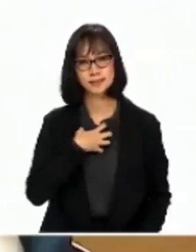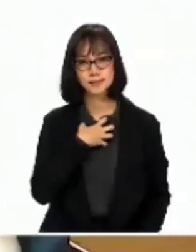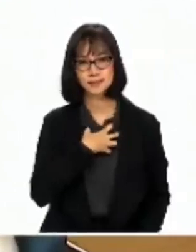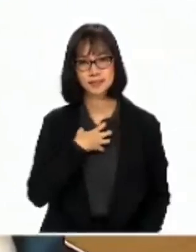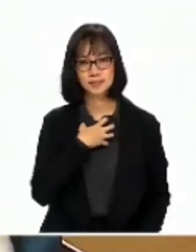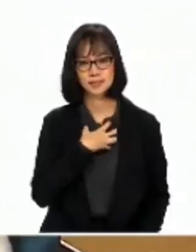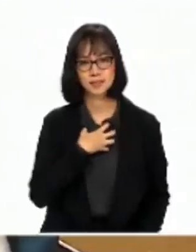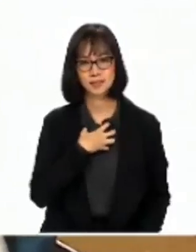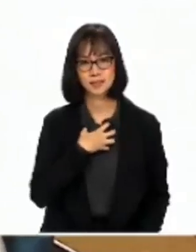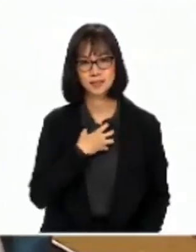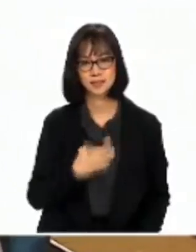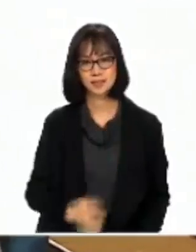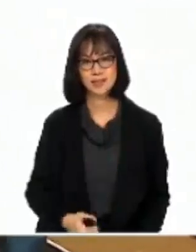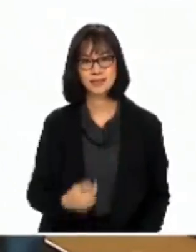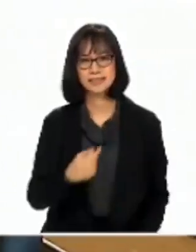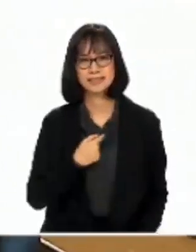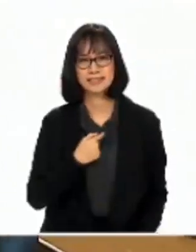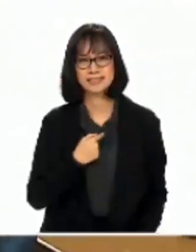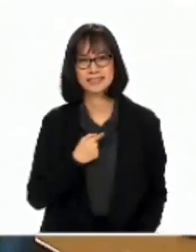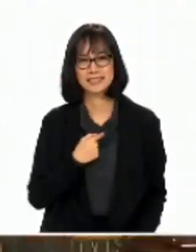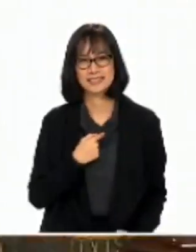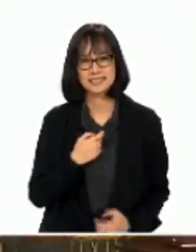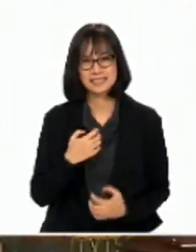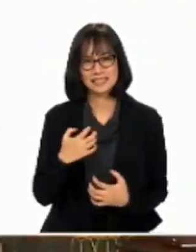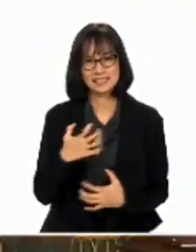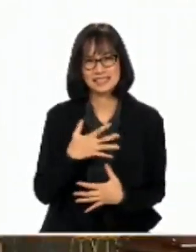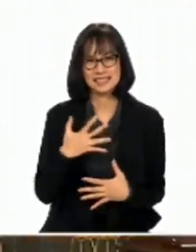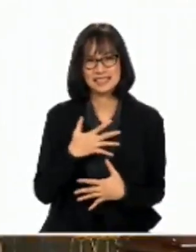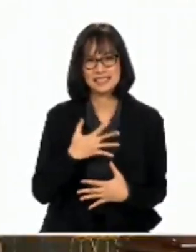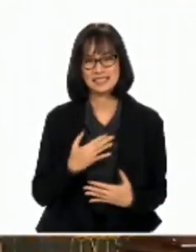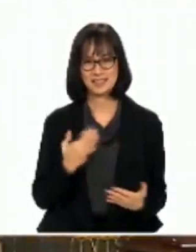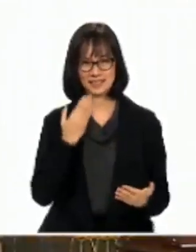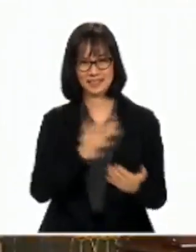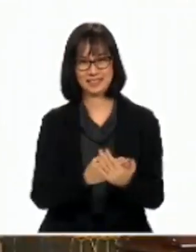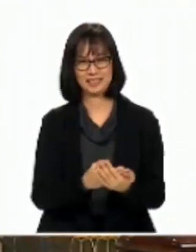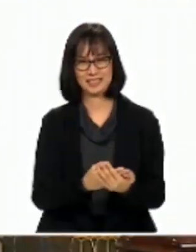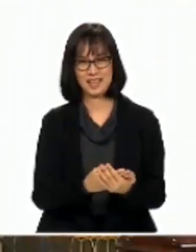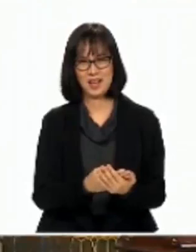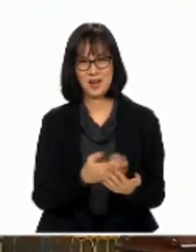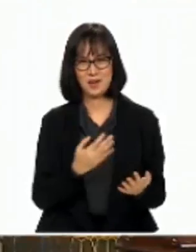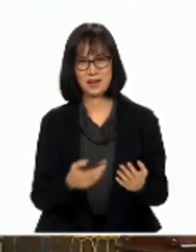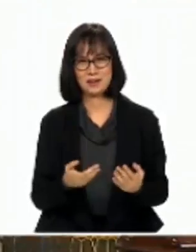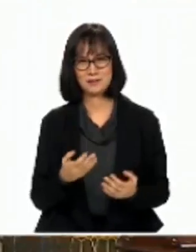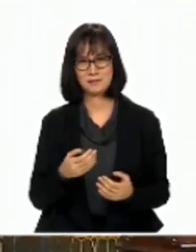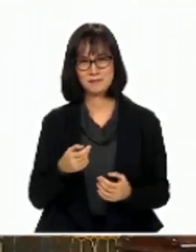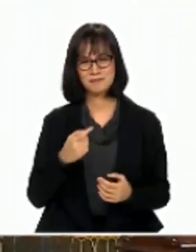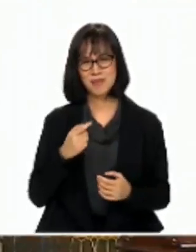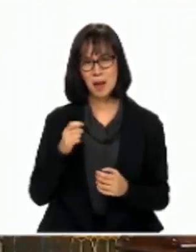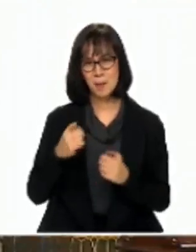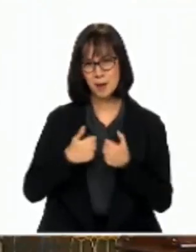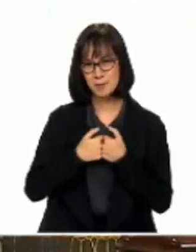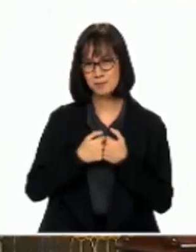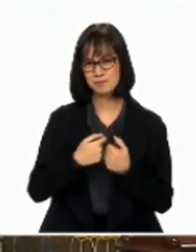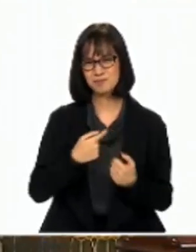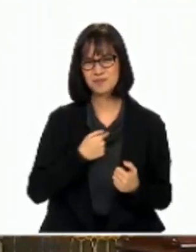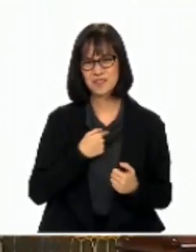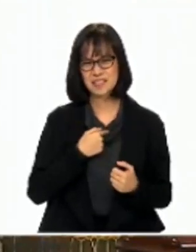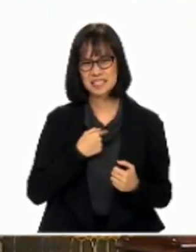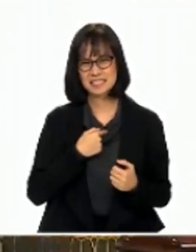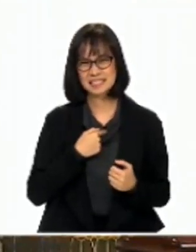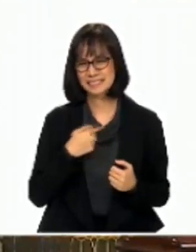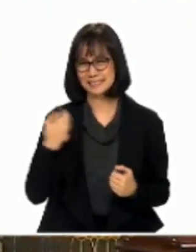I was even afraid to come here because what if my girlfriend will not be able to take a bath?